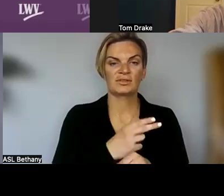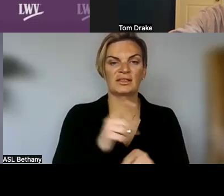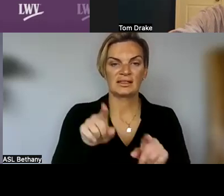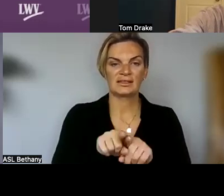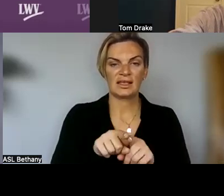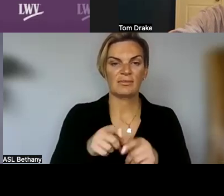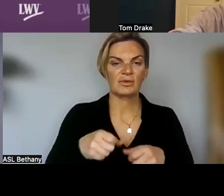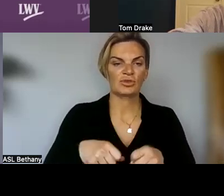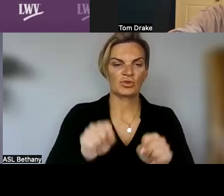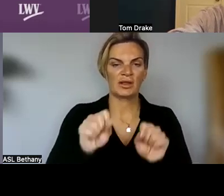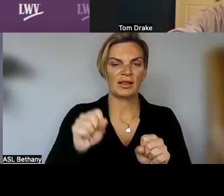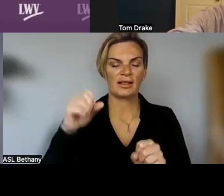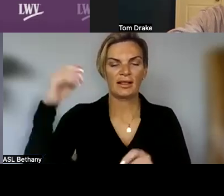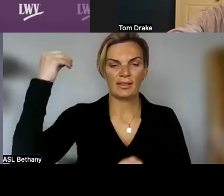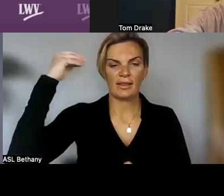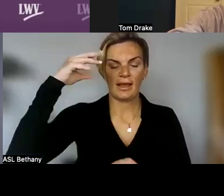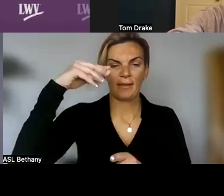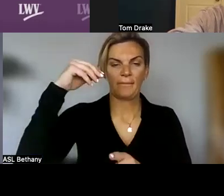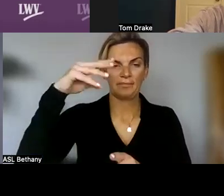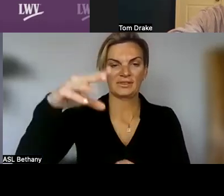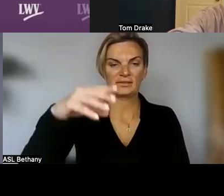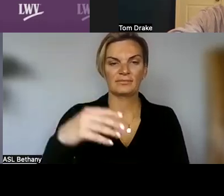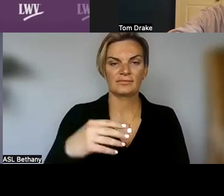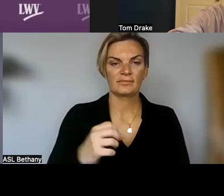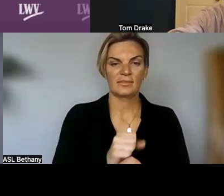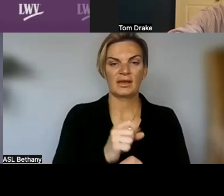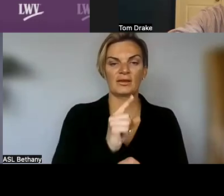in our downtown, and ensured that we